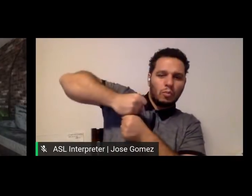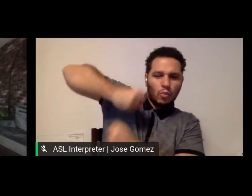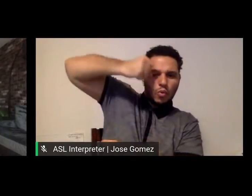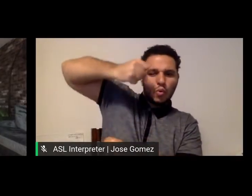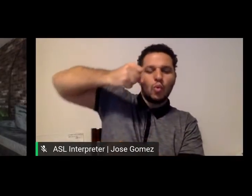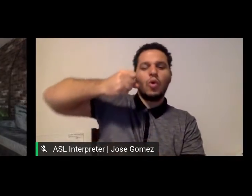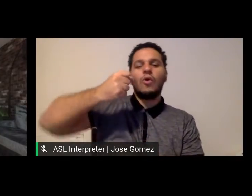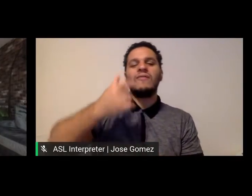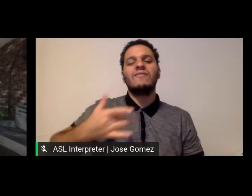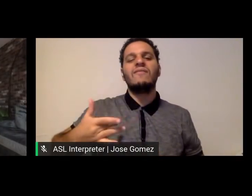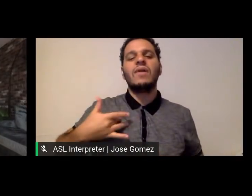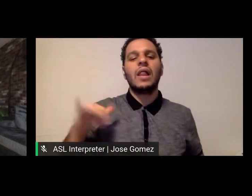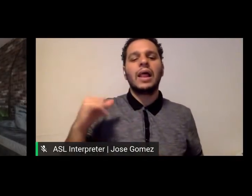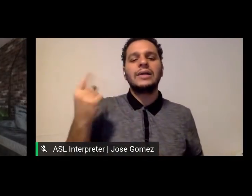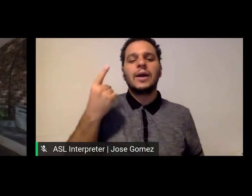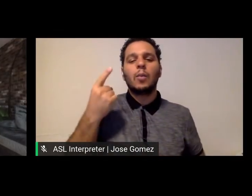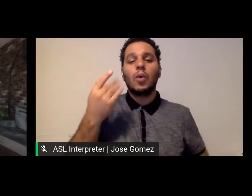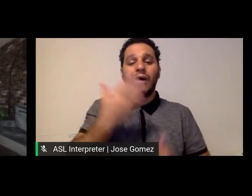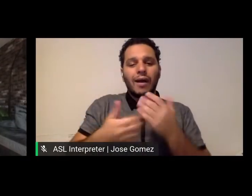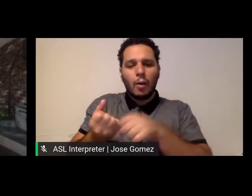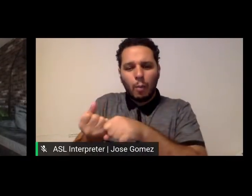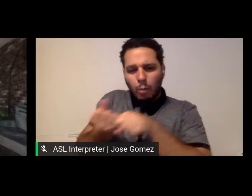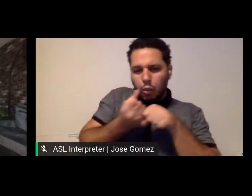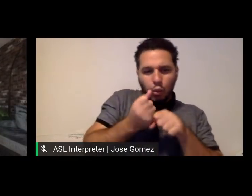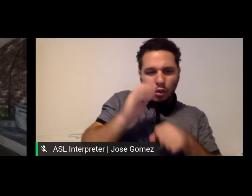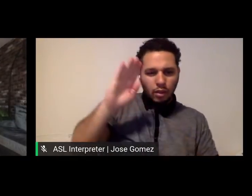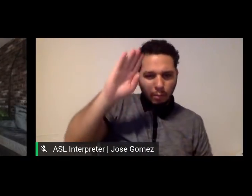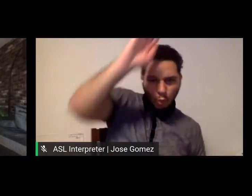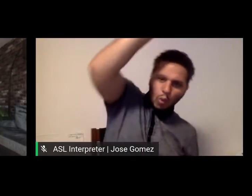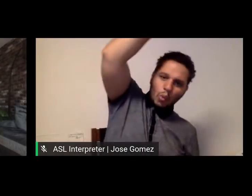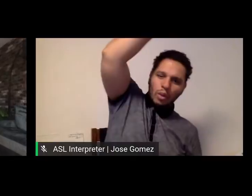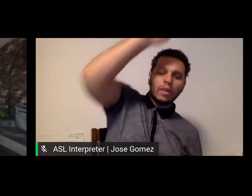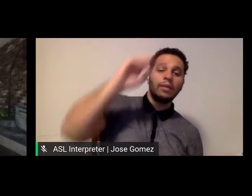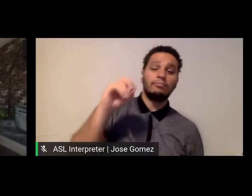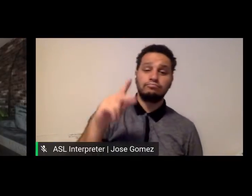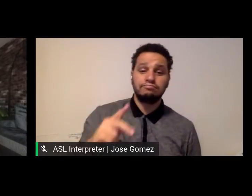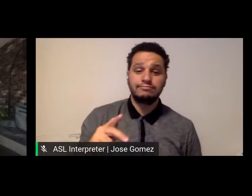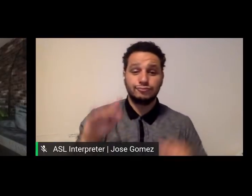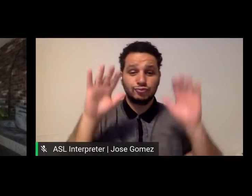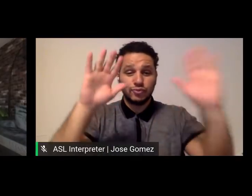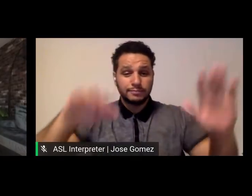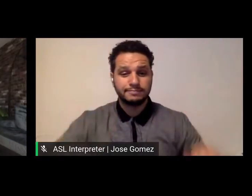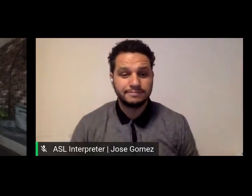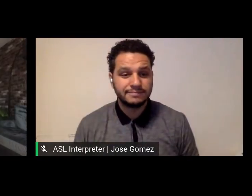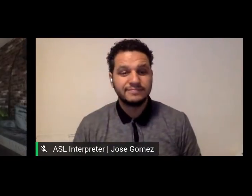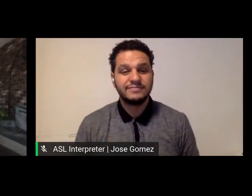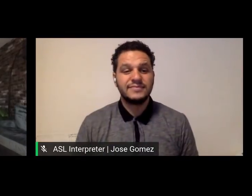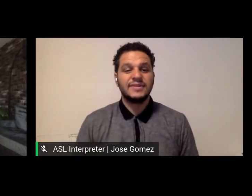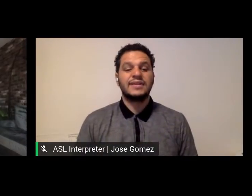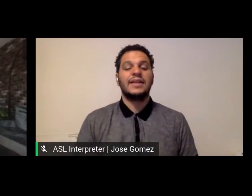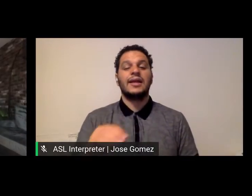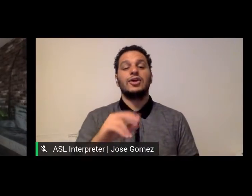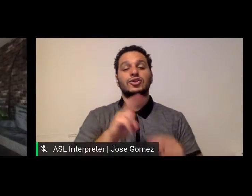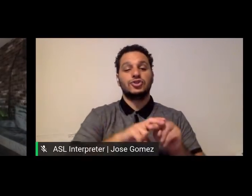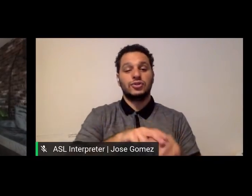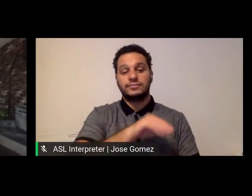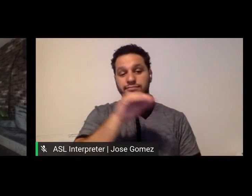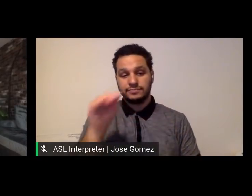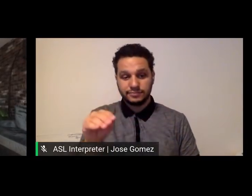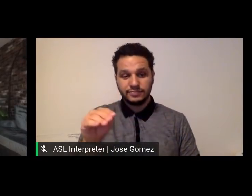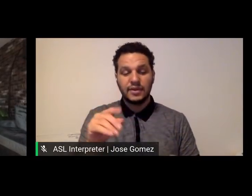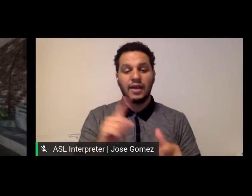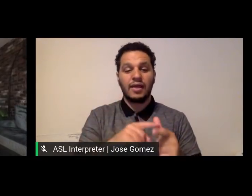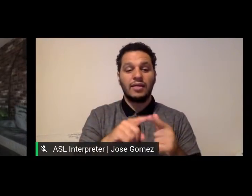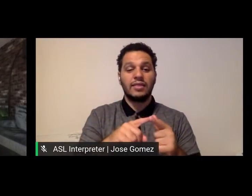pulling your hand. Yeah? Great. And then you won't have to turn your chair. You'll just turn your